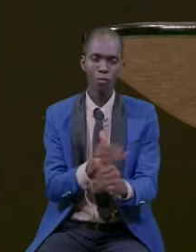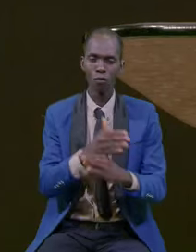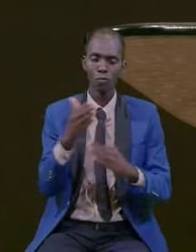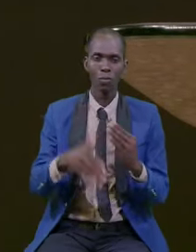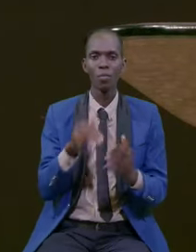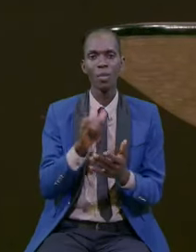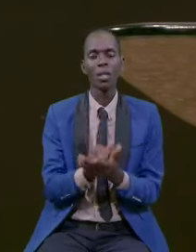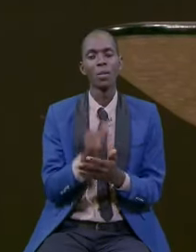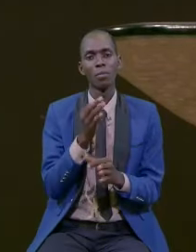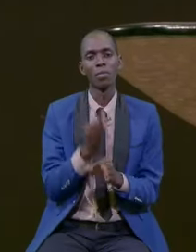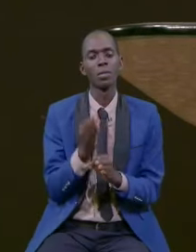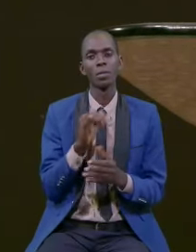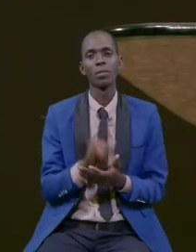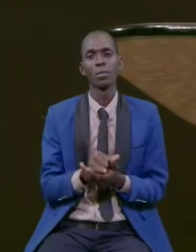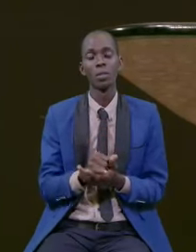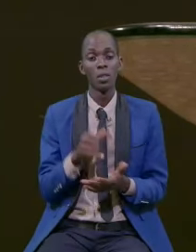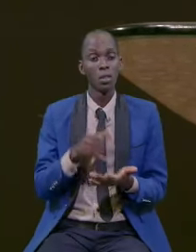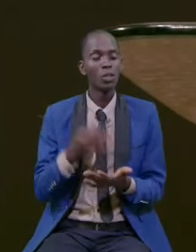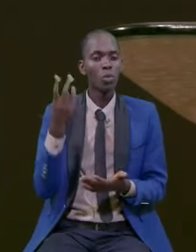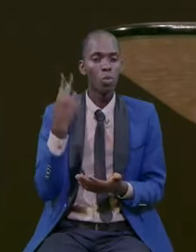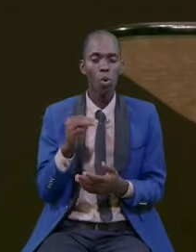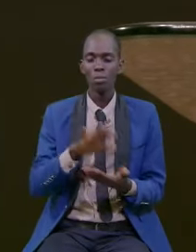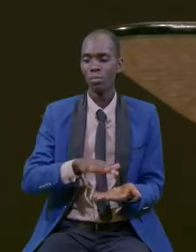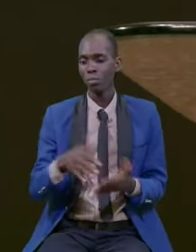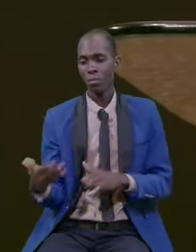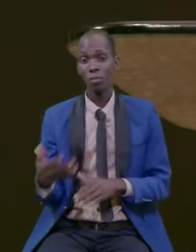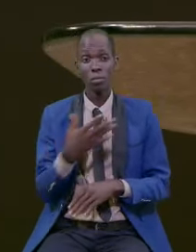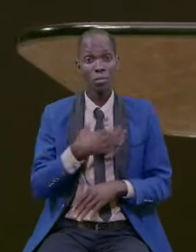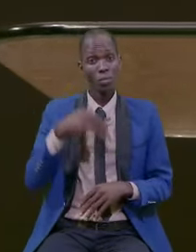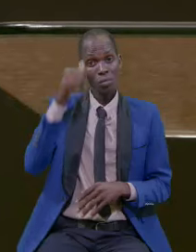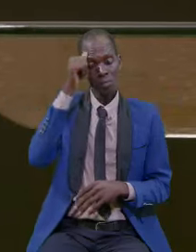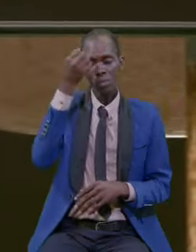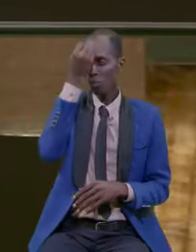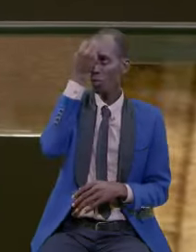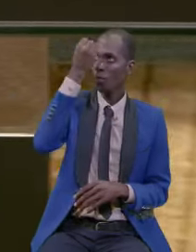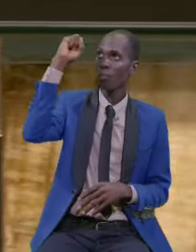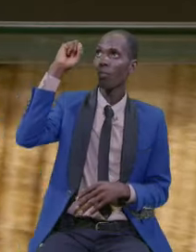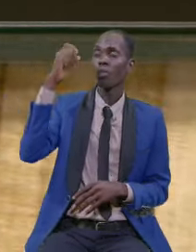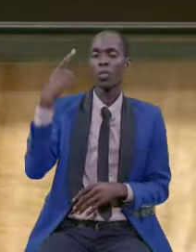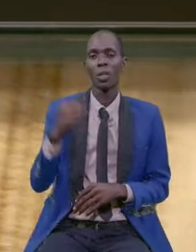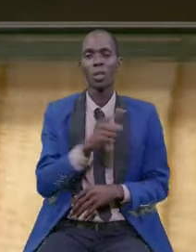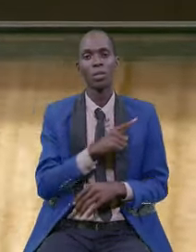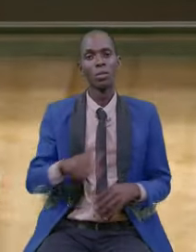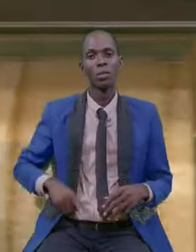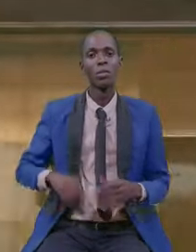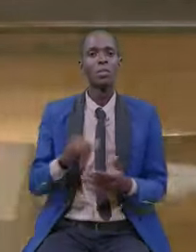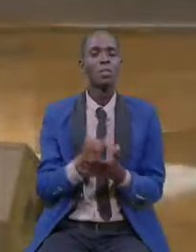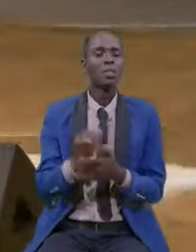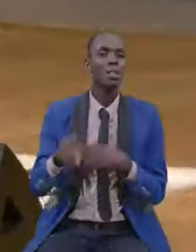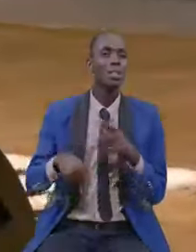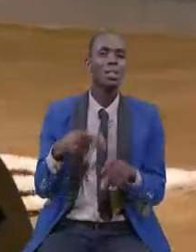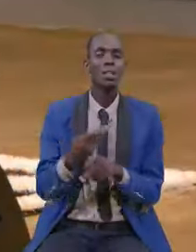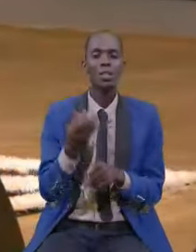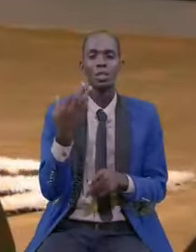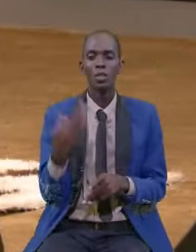God. He was dead, and he disobeyed the Lord. The kind of professed faith